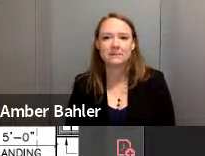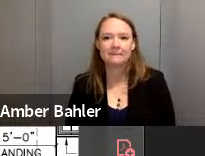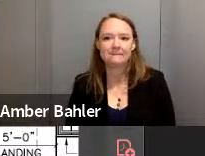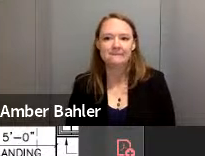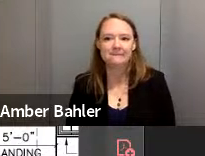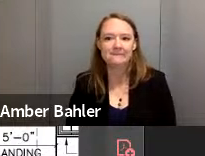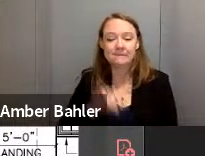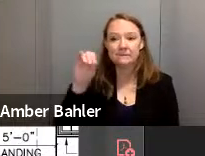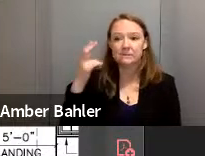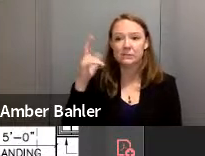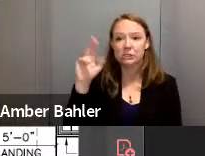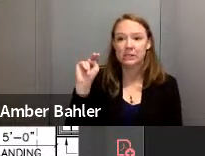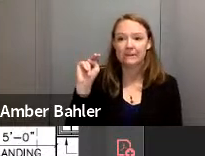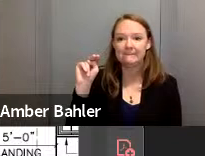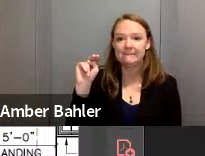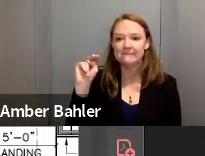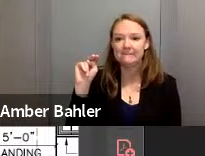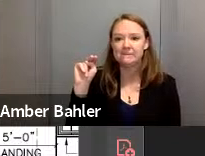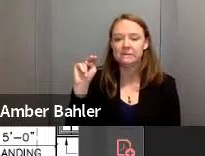We